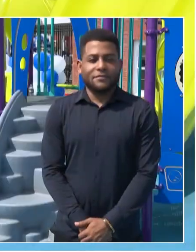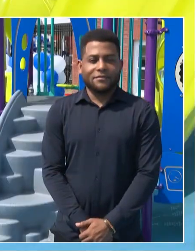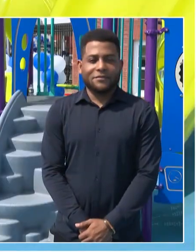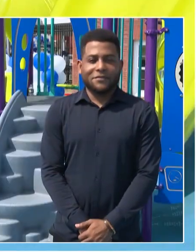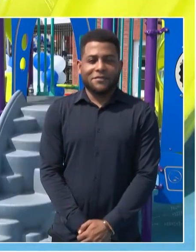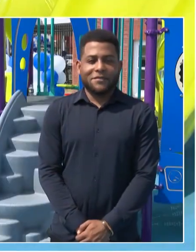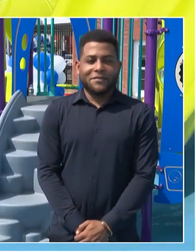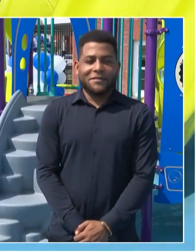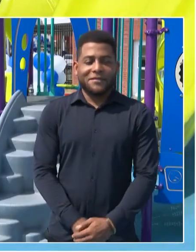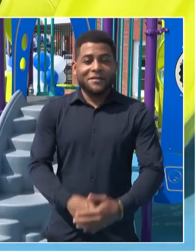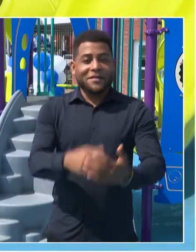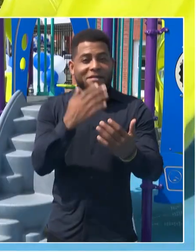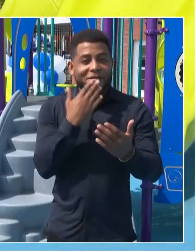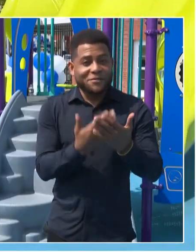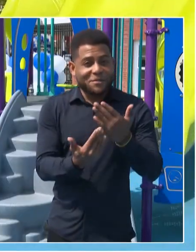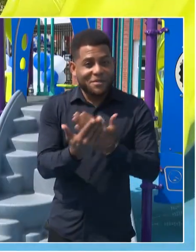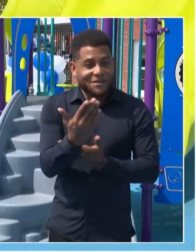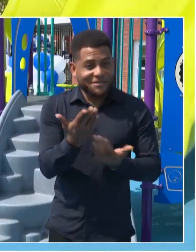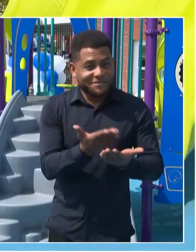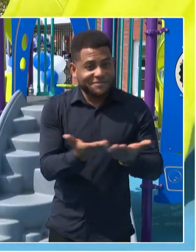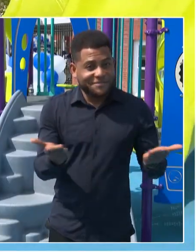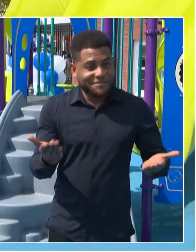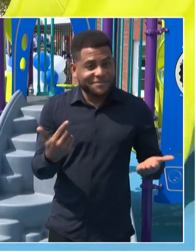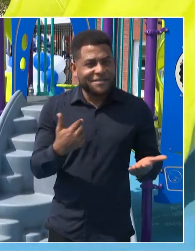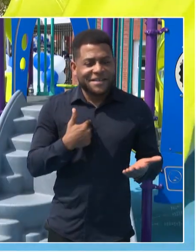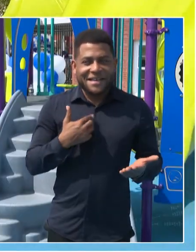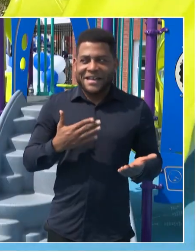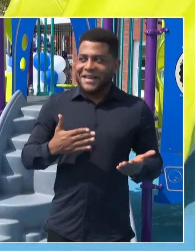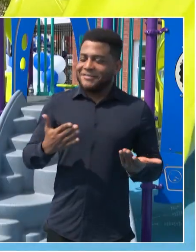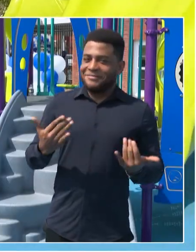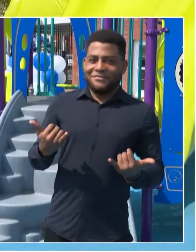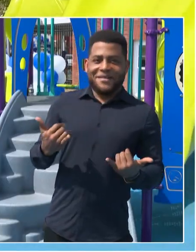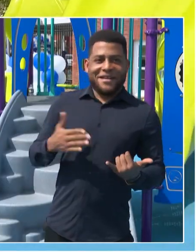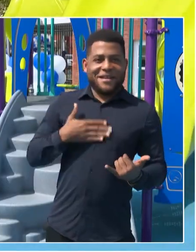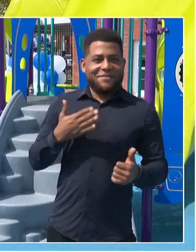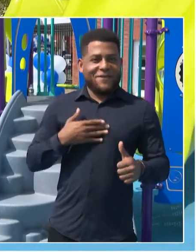Good morning, everybody. Happy first day of school.